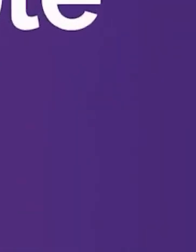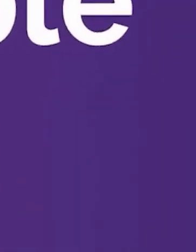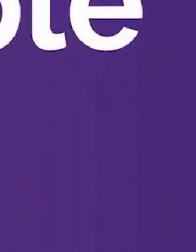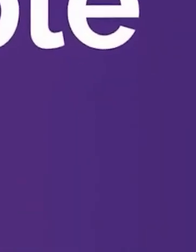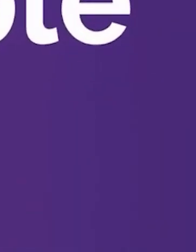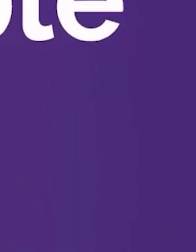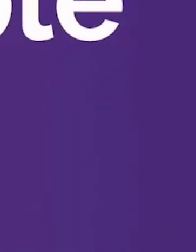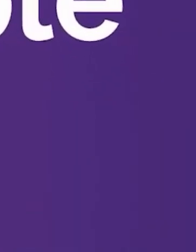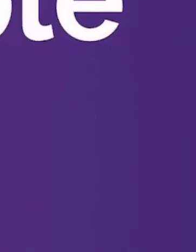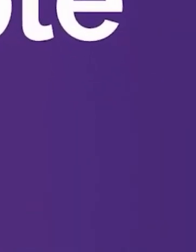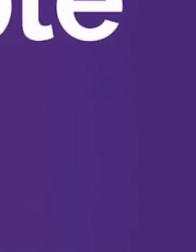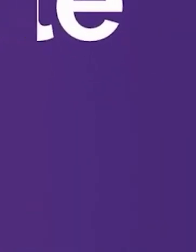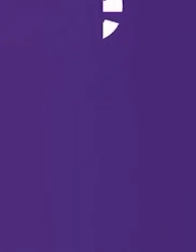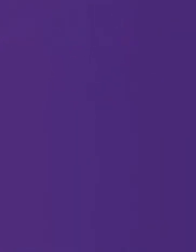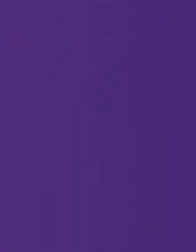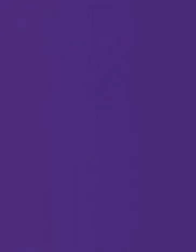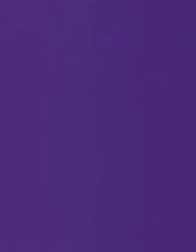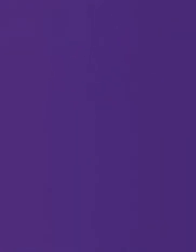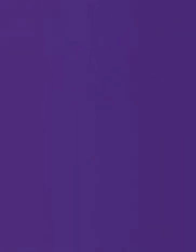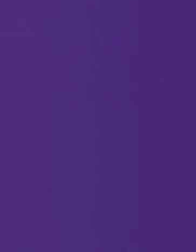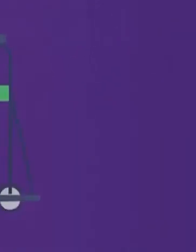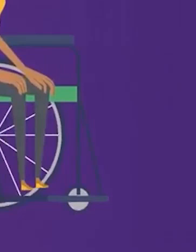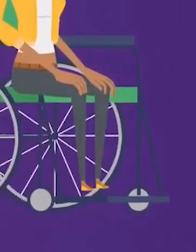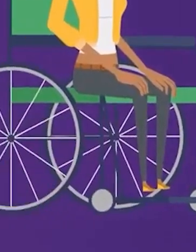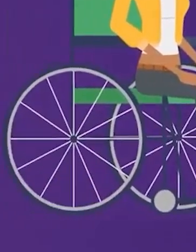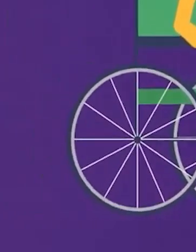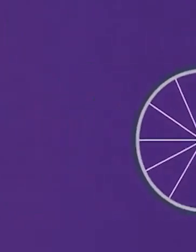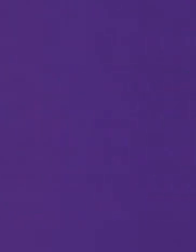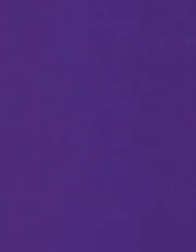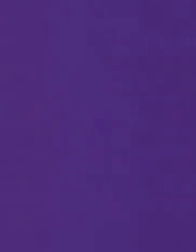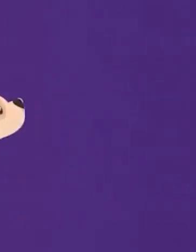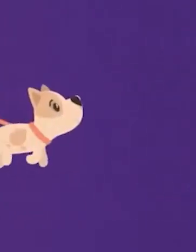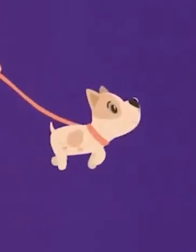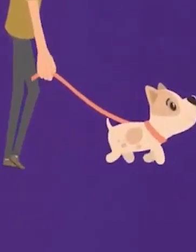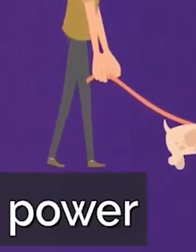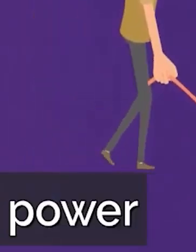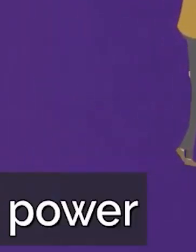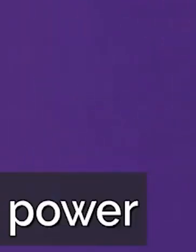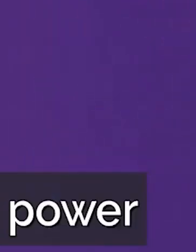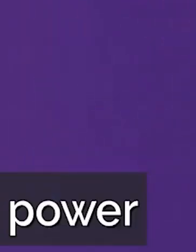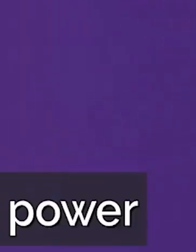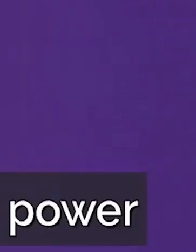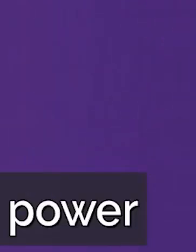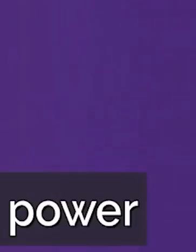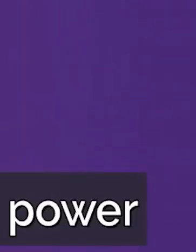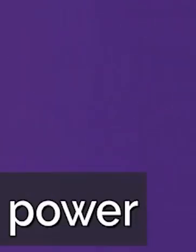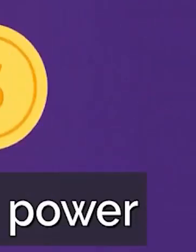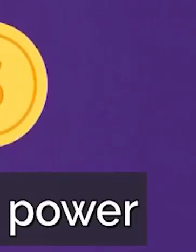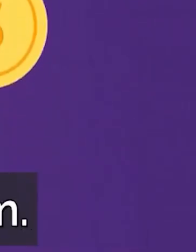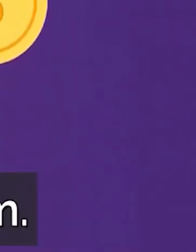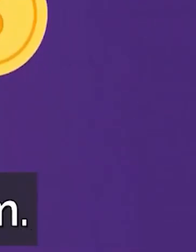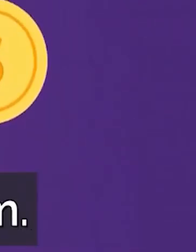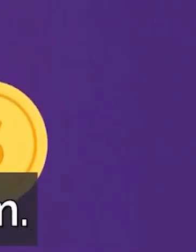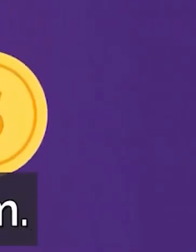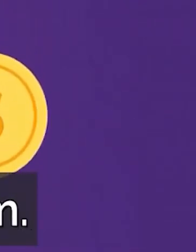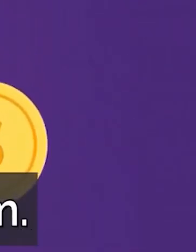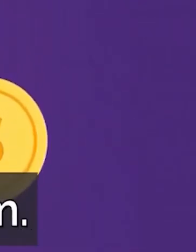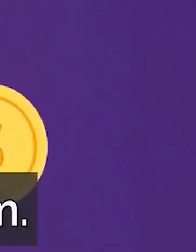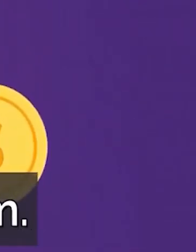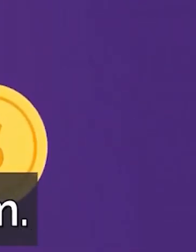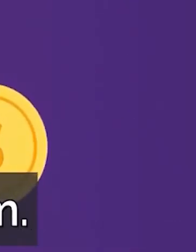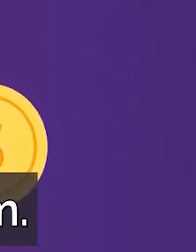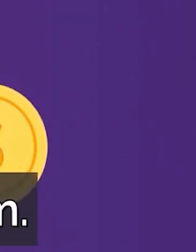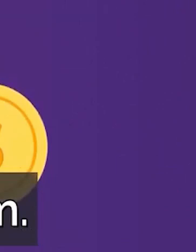are 1.3 billion people with a disability or long-term health condition and have a consumer spending power worth $8